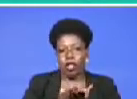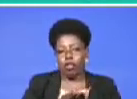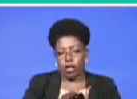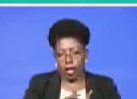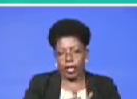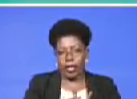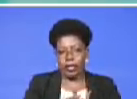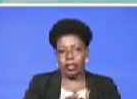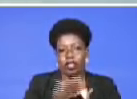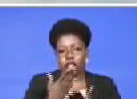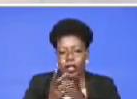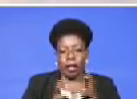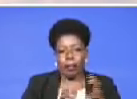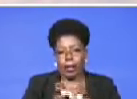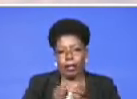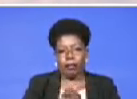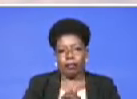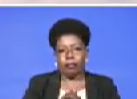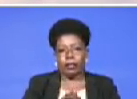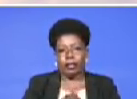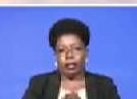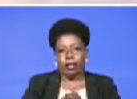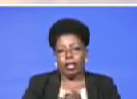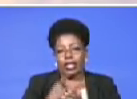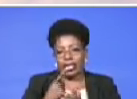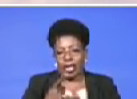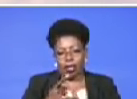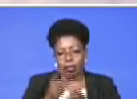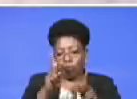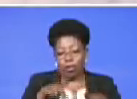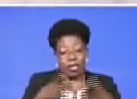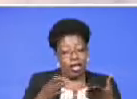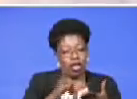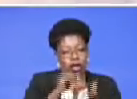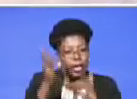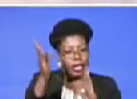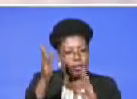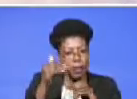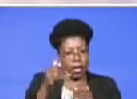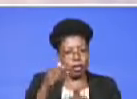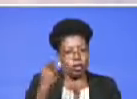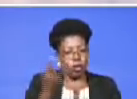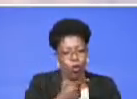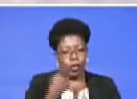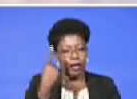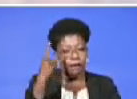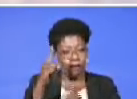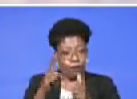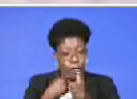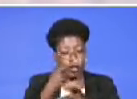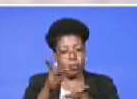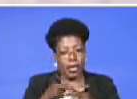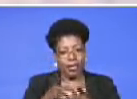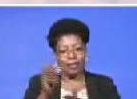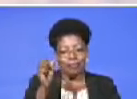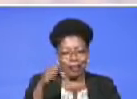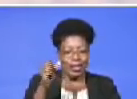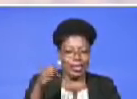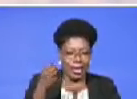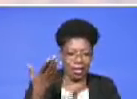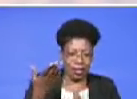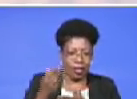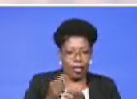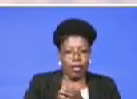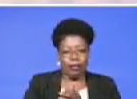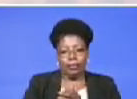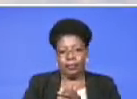competitive. And the folks here didn't expect nothing less than first. Well, that's that's the other thing. The kind of fan